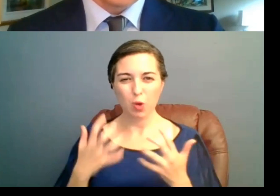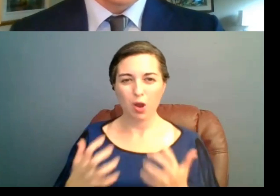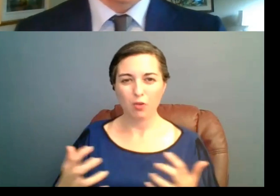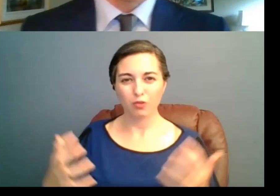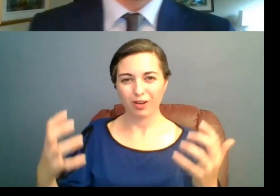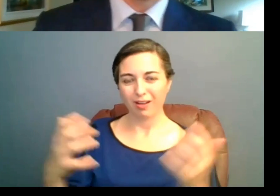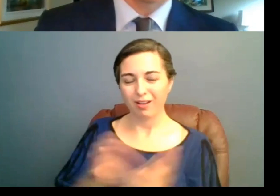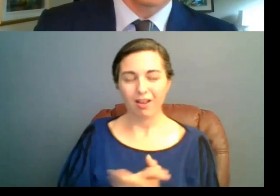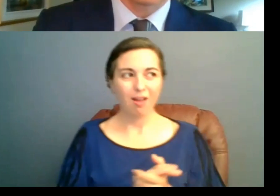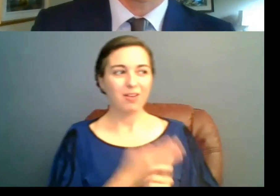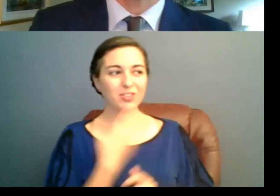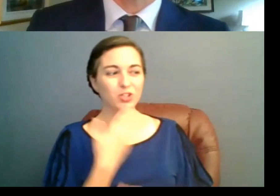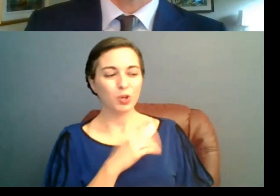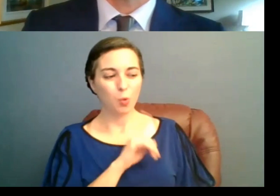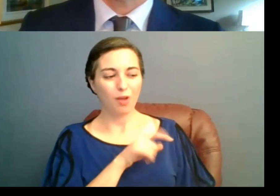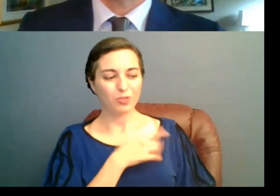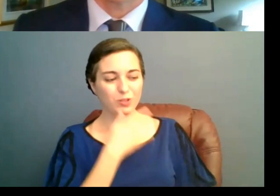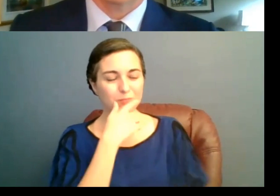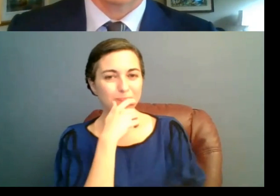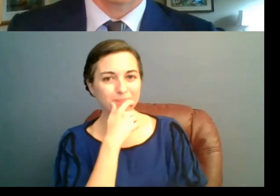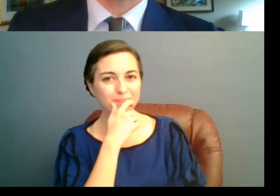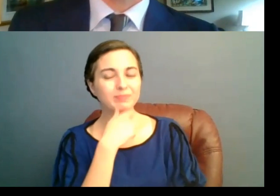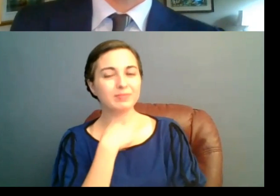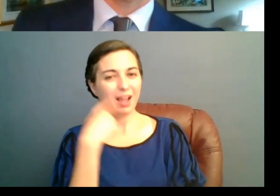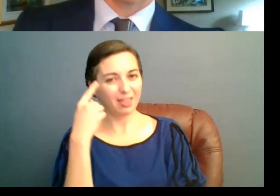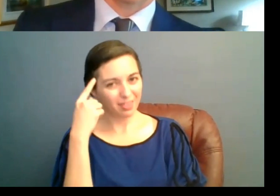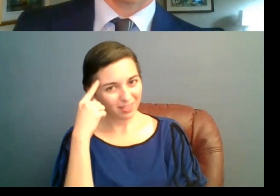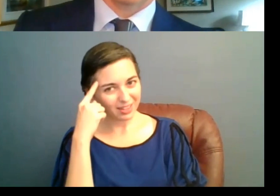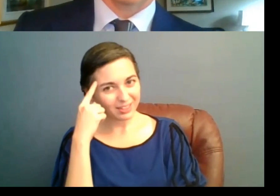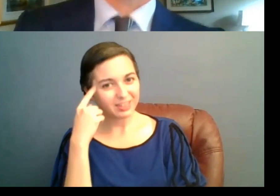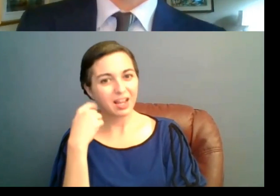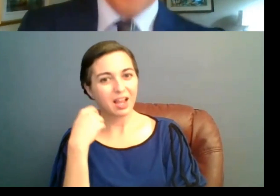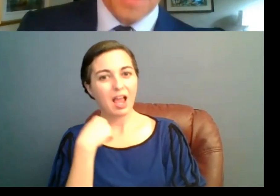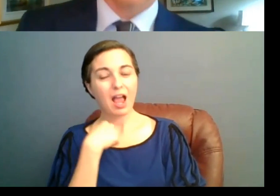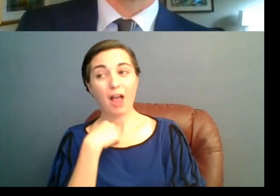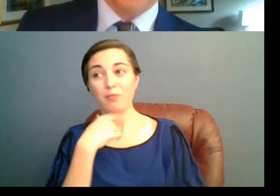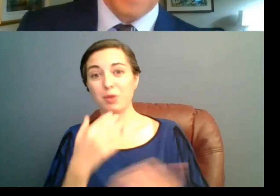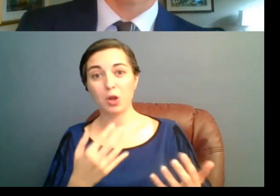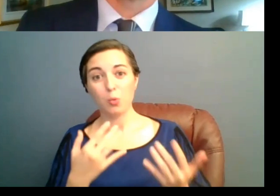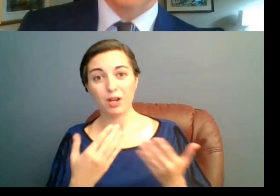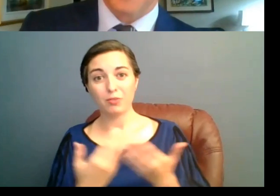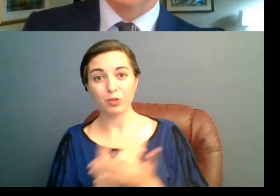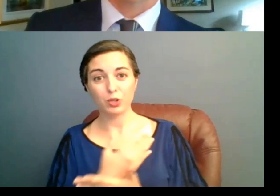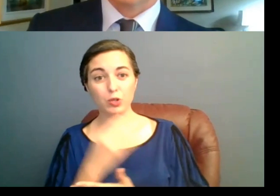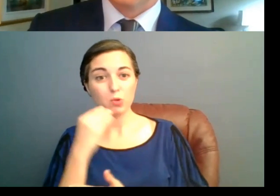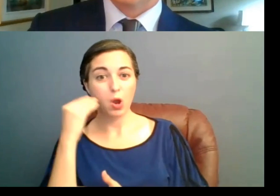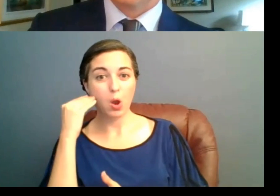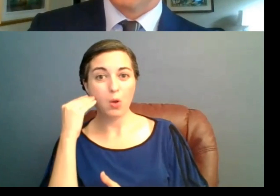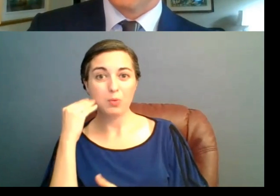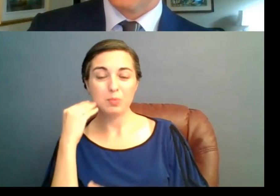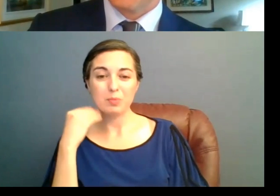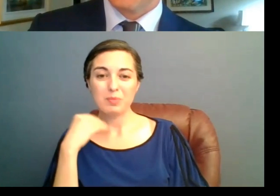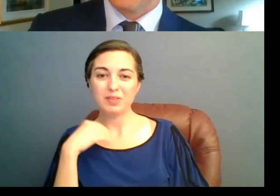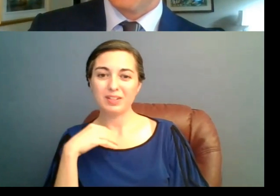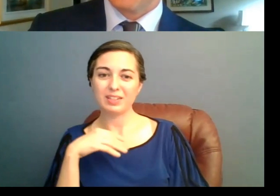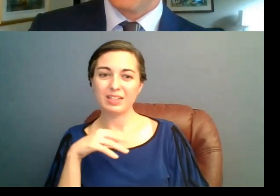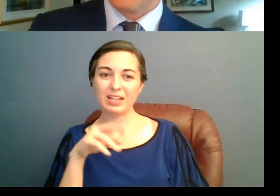good question. I mean, I think Islanders fans have been waiting for a new home for 40 years. Nassau Coliseum is